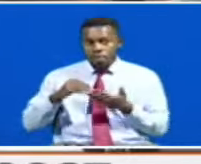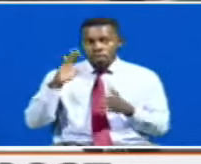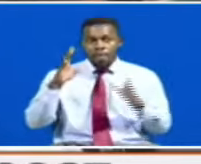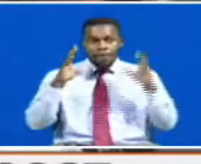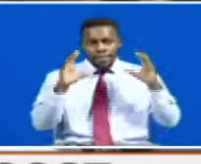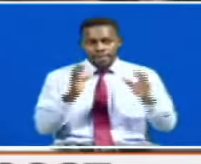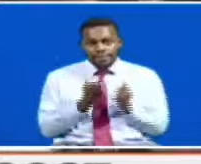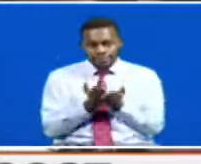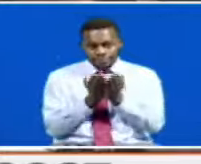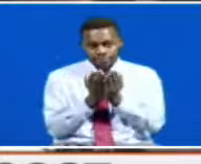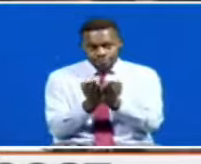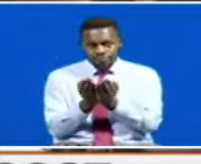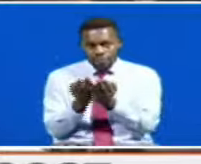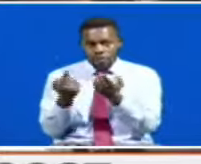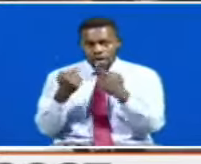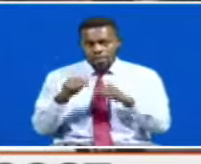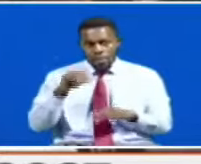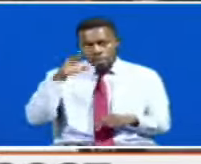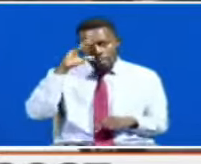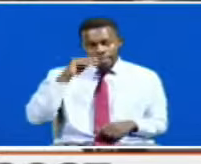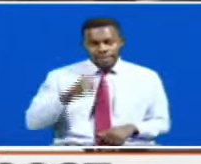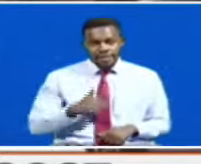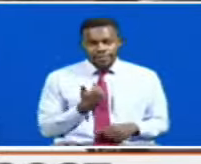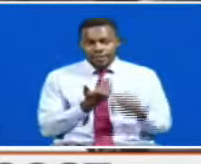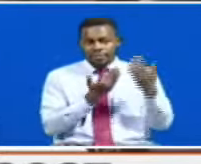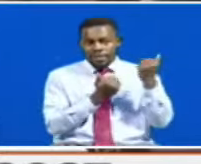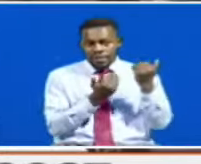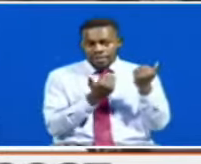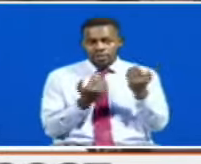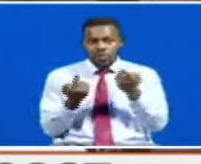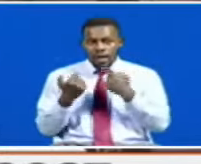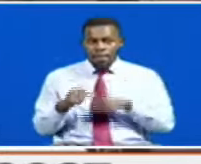to come back here in this nice port.